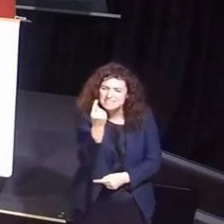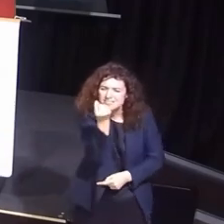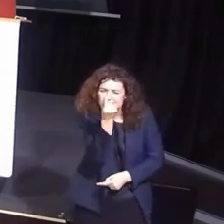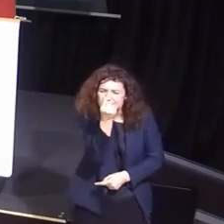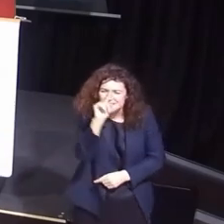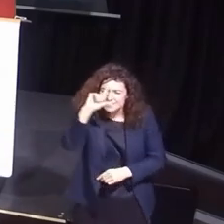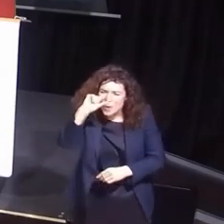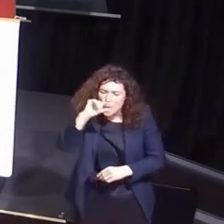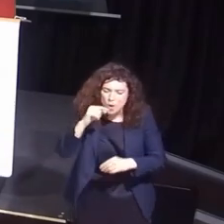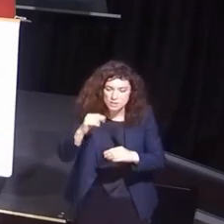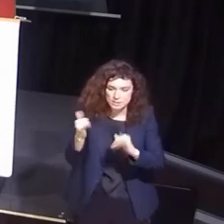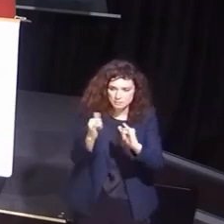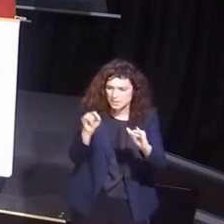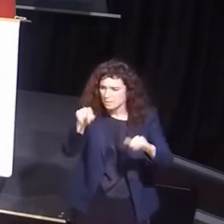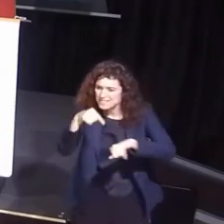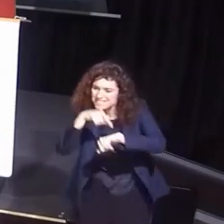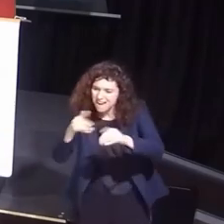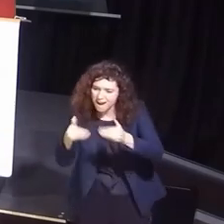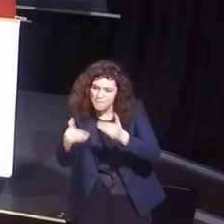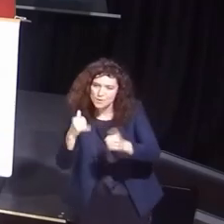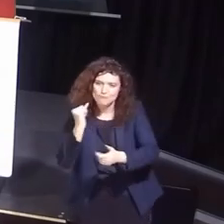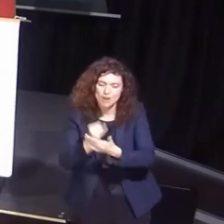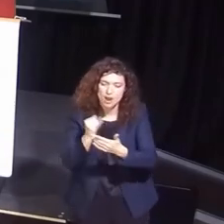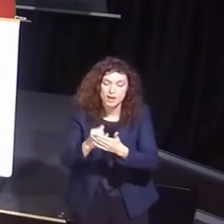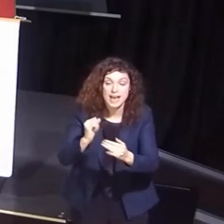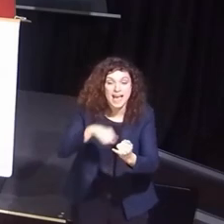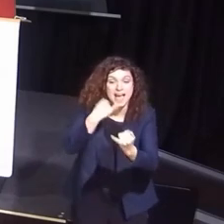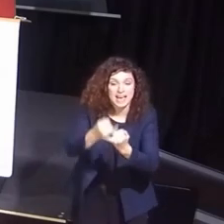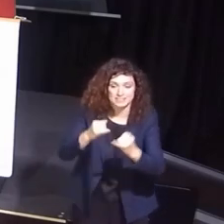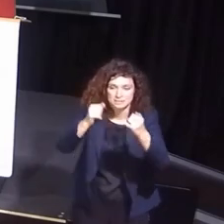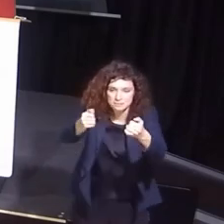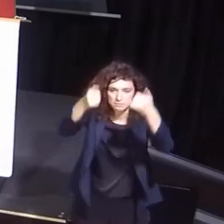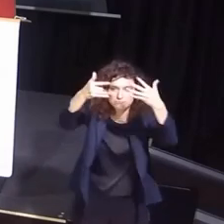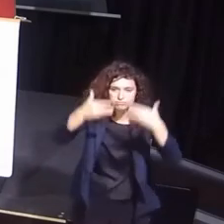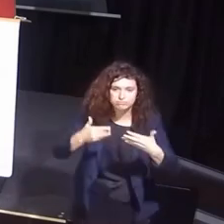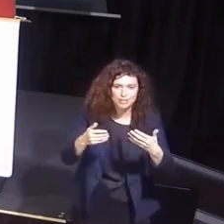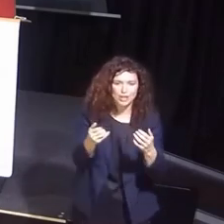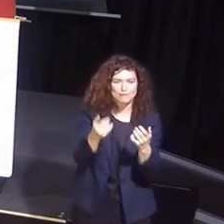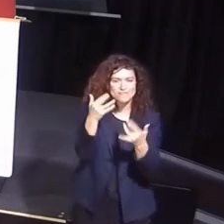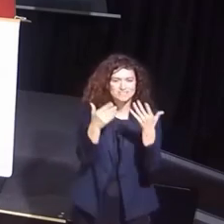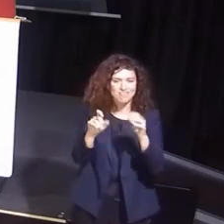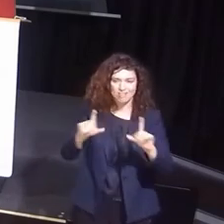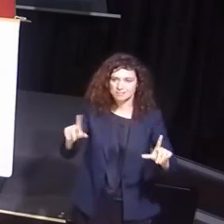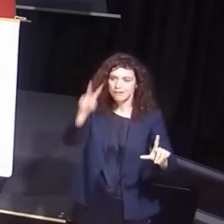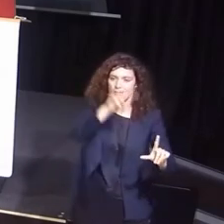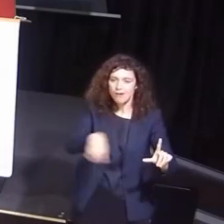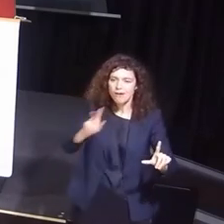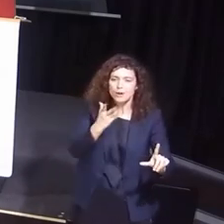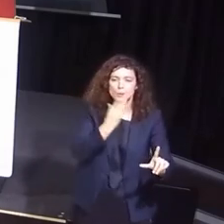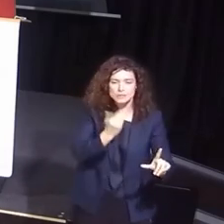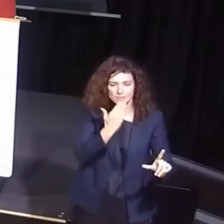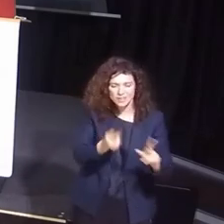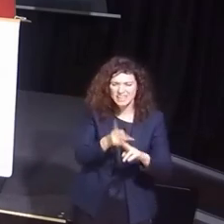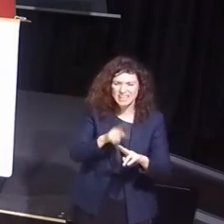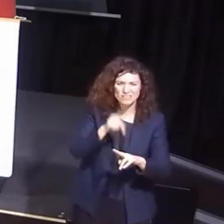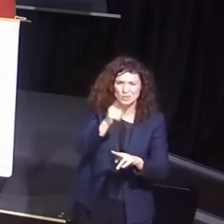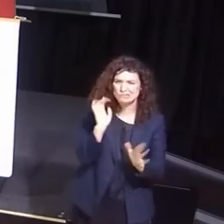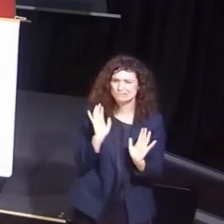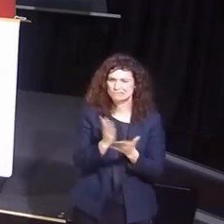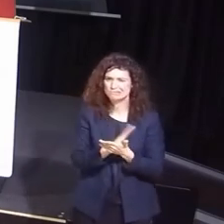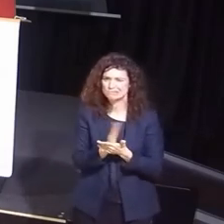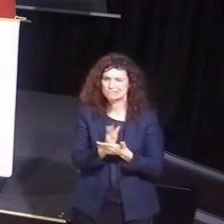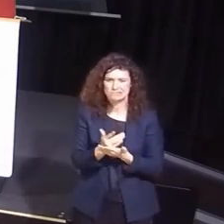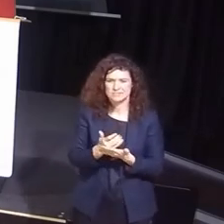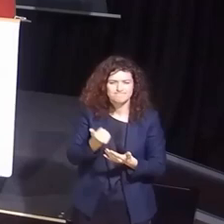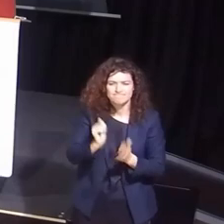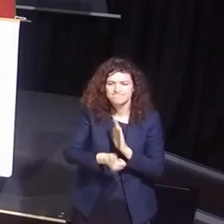but it's so well designed in the aspect of if you don't do numbers, you can still really achieve success in the game